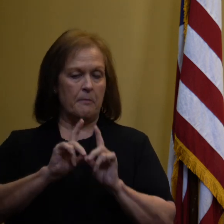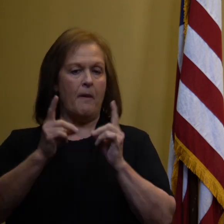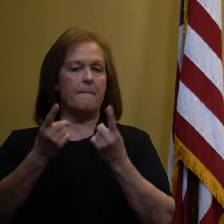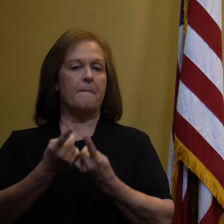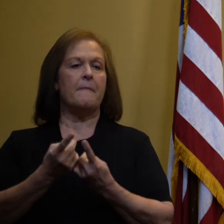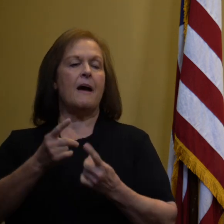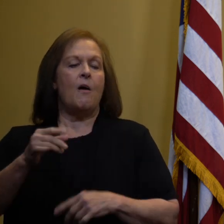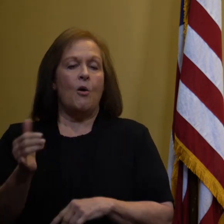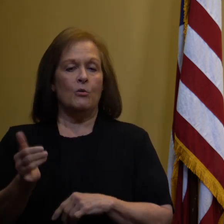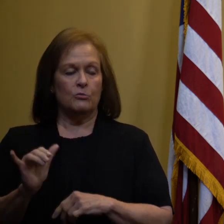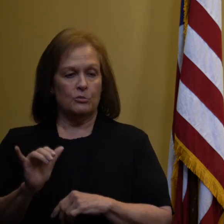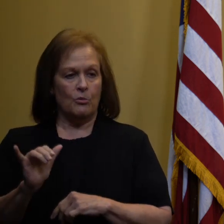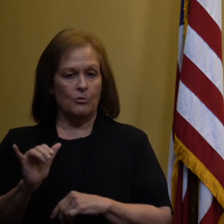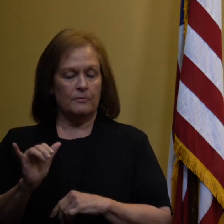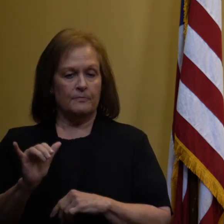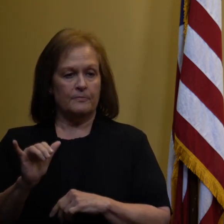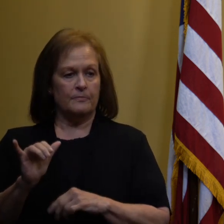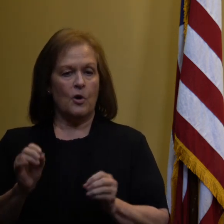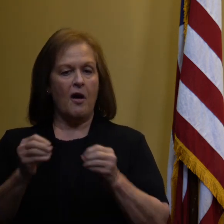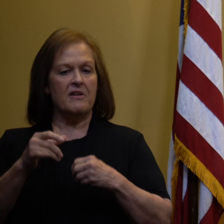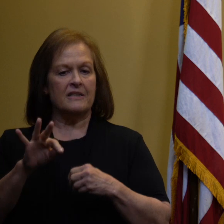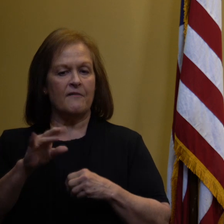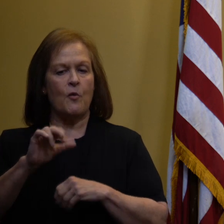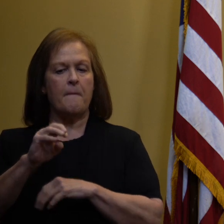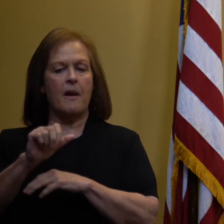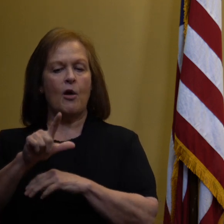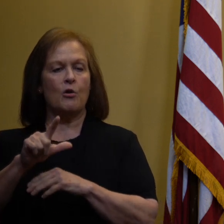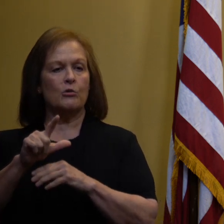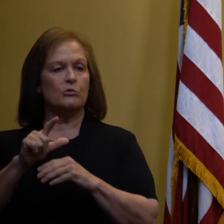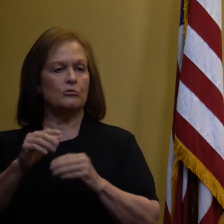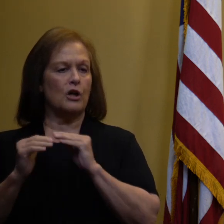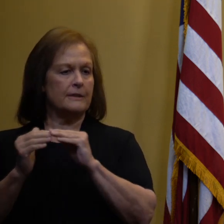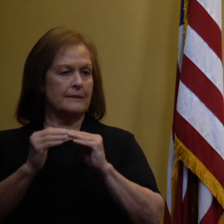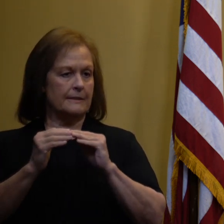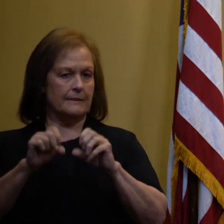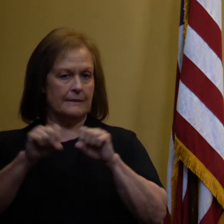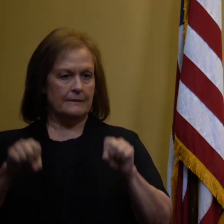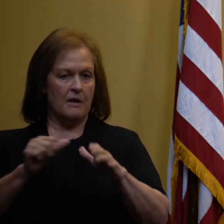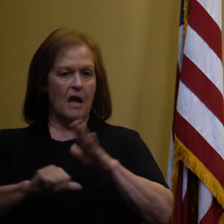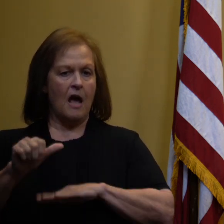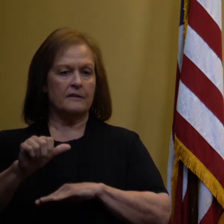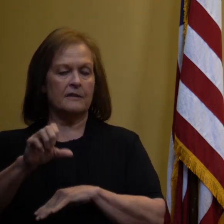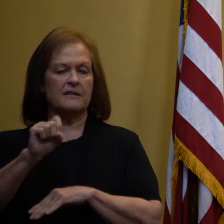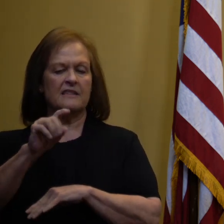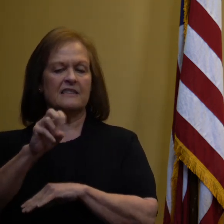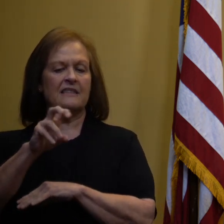Department, as well as the Office of Criminal Justice Coordination under Commissioner